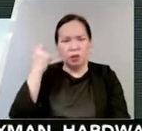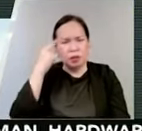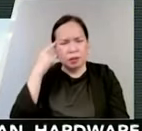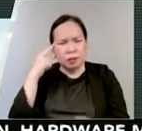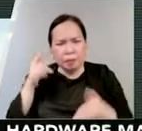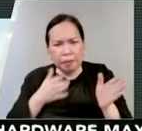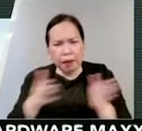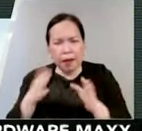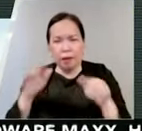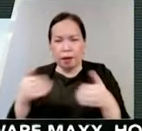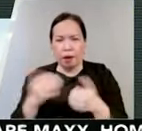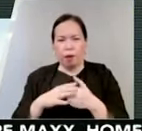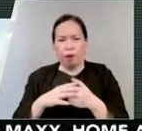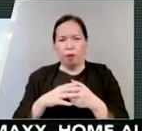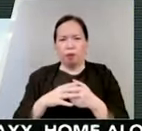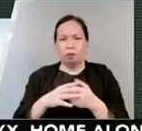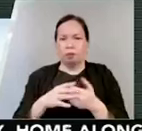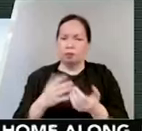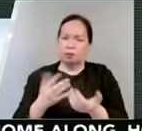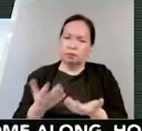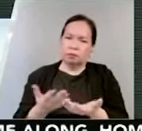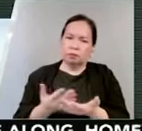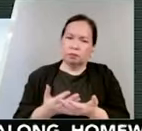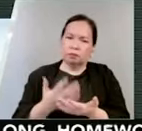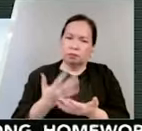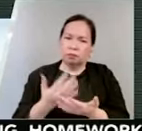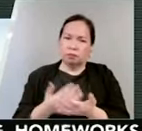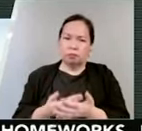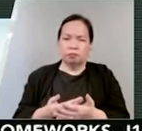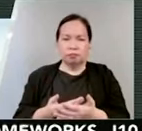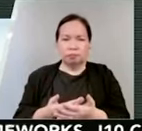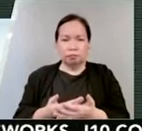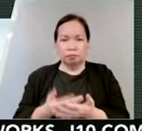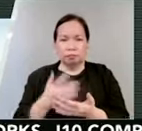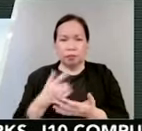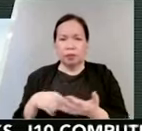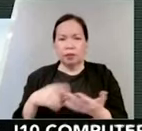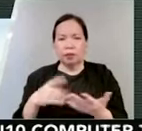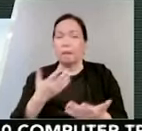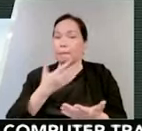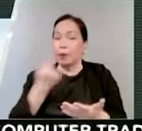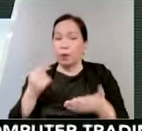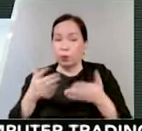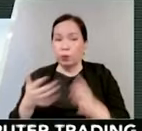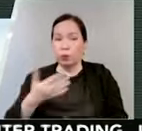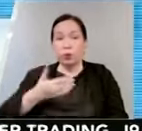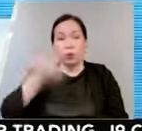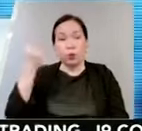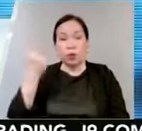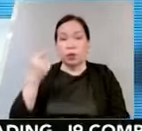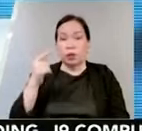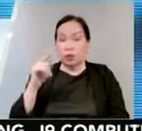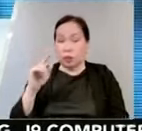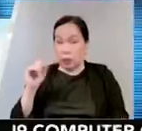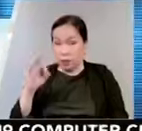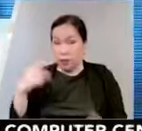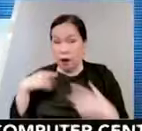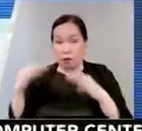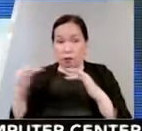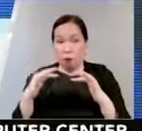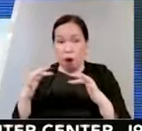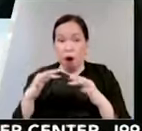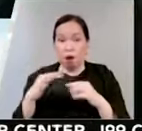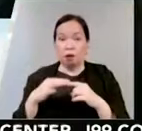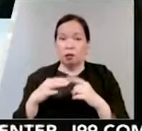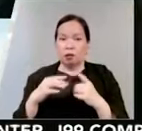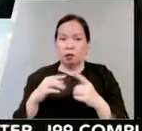Tzu would say in different words that the best way to win a war is to win it and not